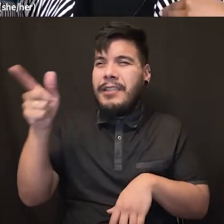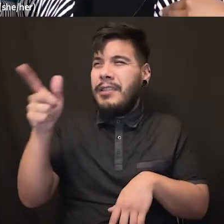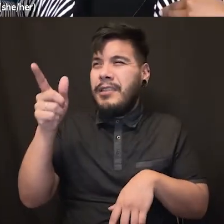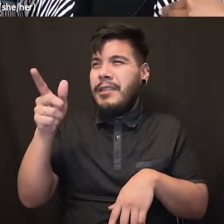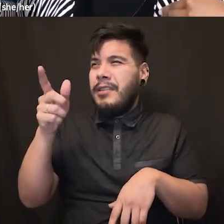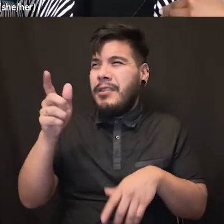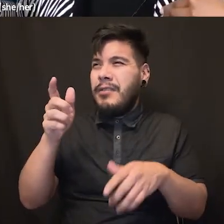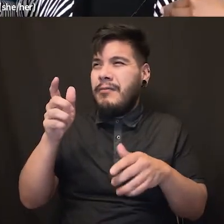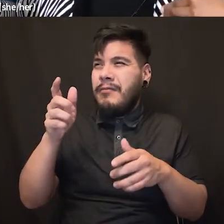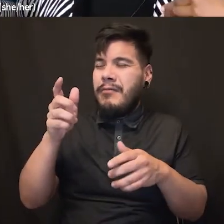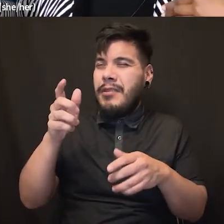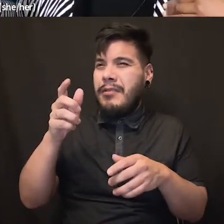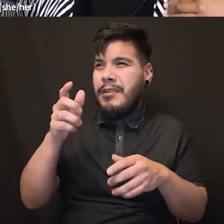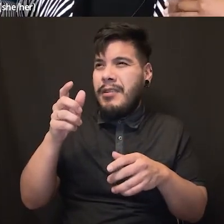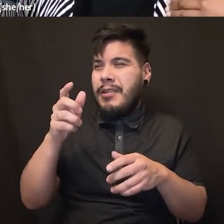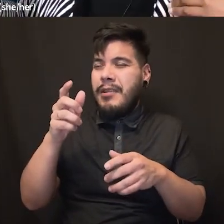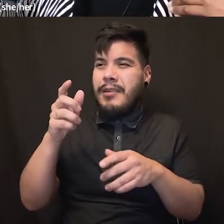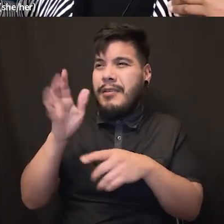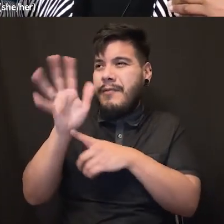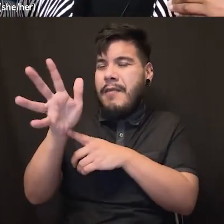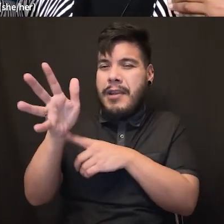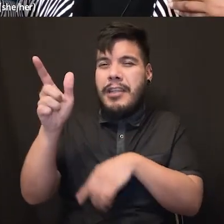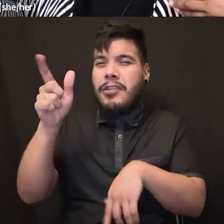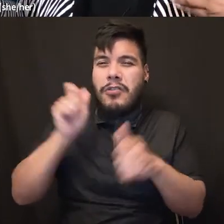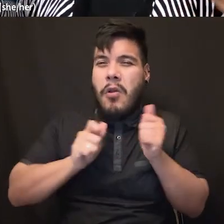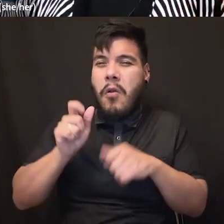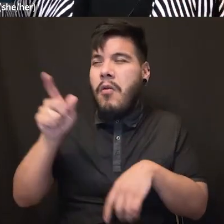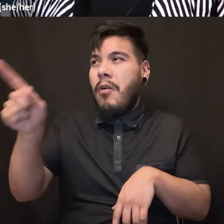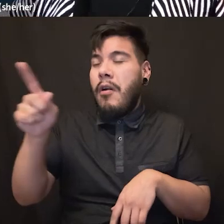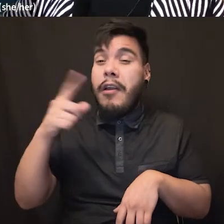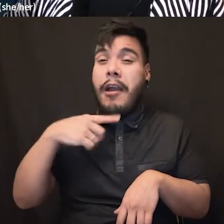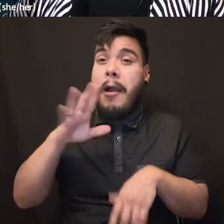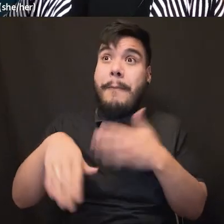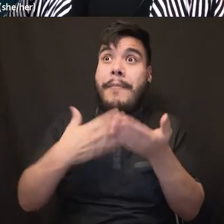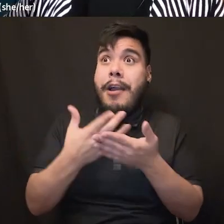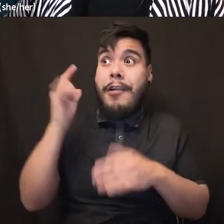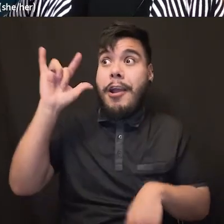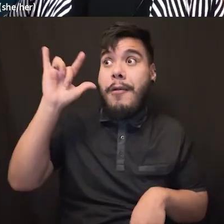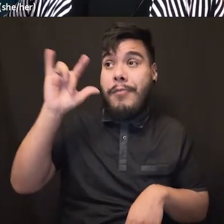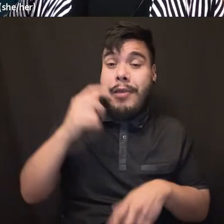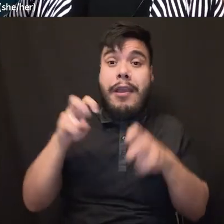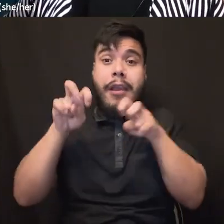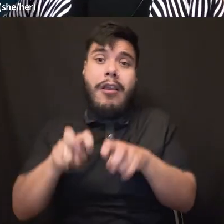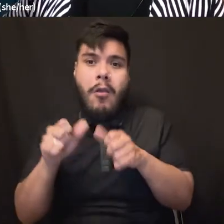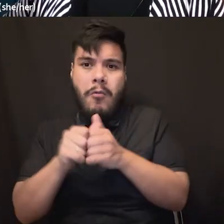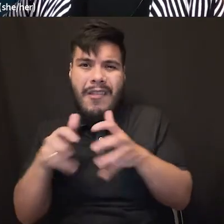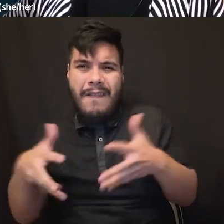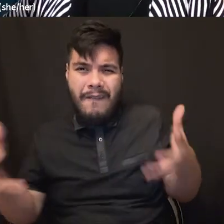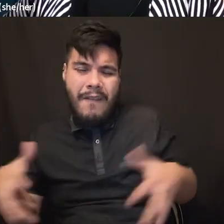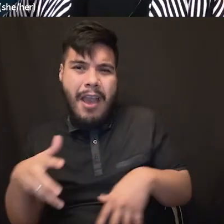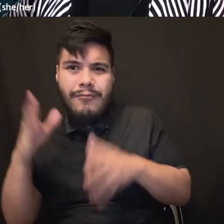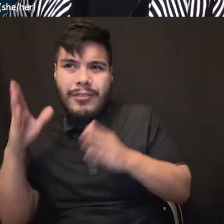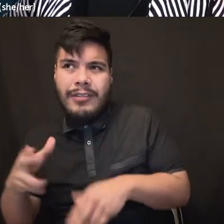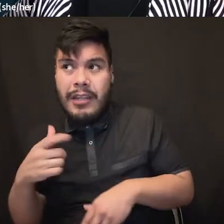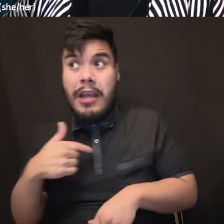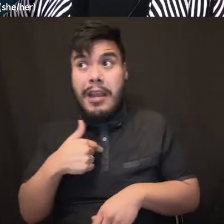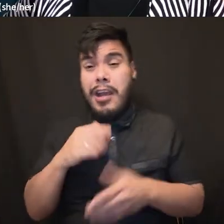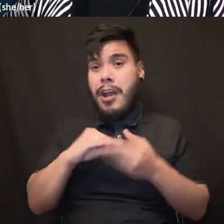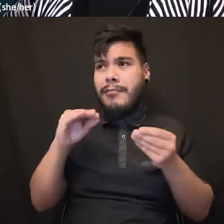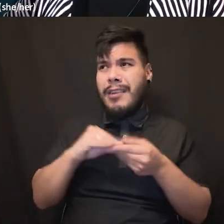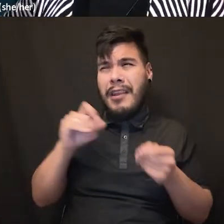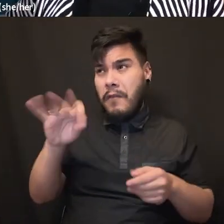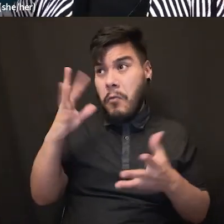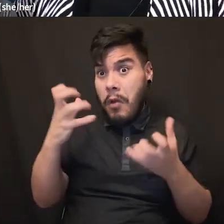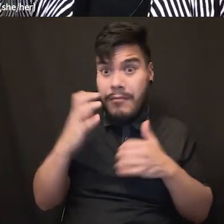fat person. Mm-hmm. And I was like, if you wanted to be comfortable, you should have stayed at your house. Like,